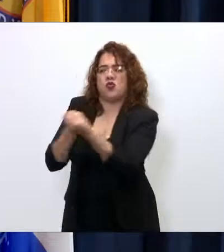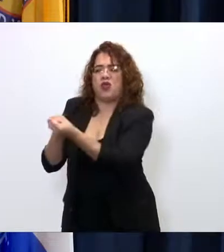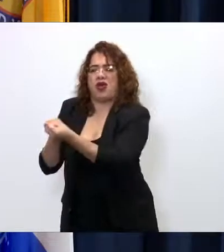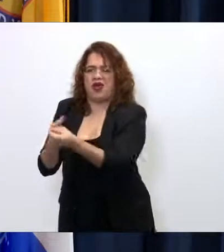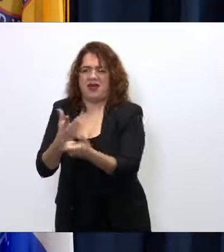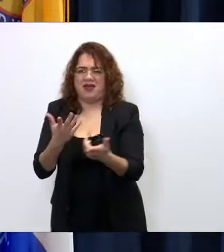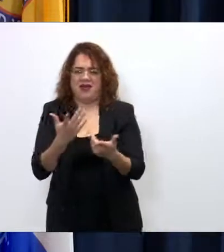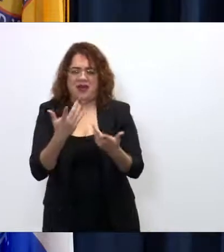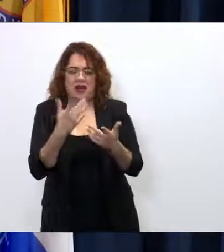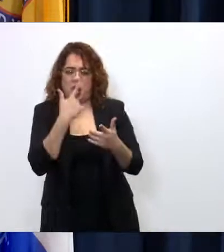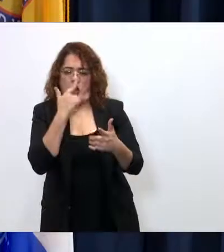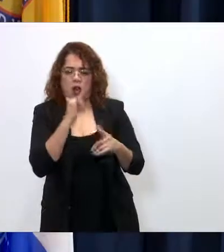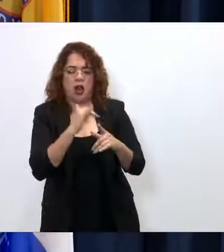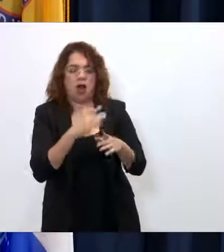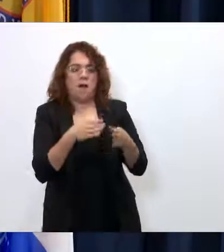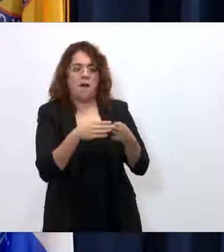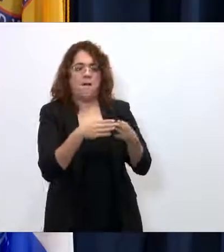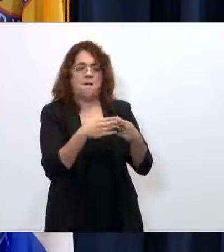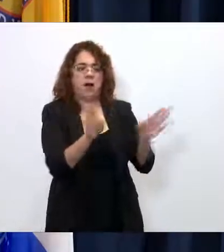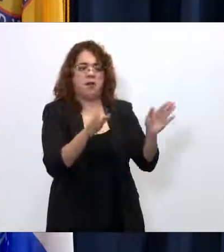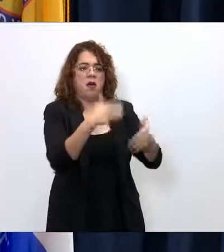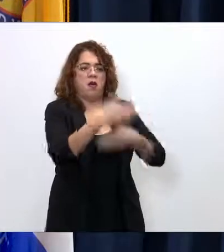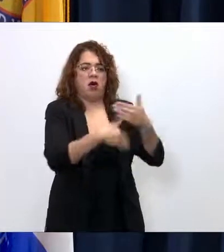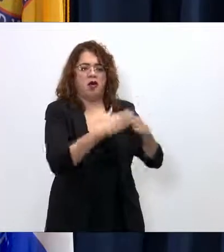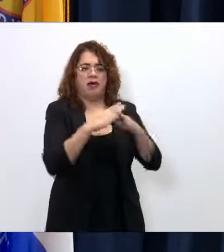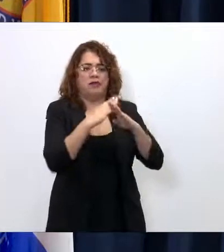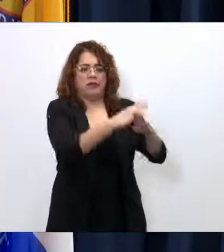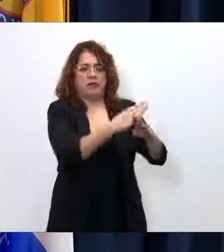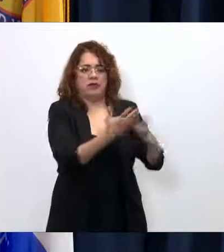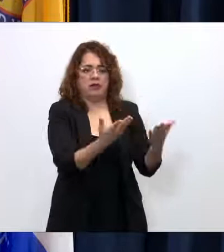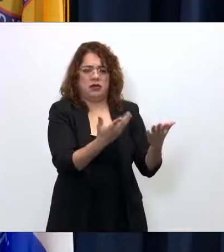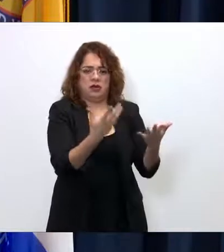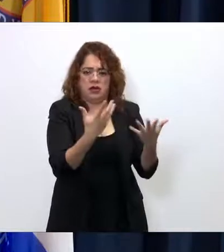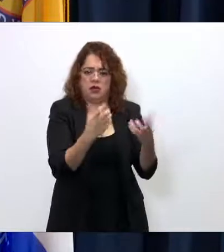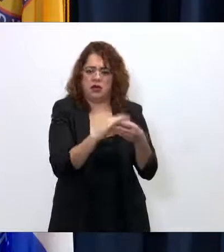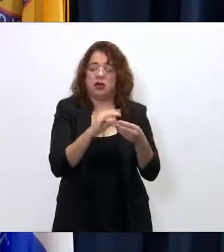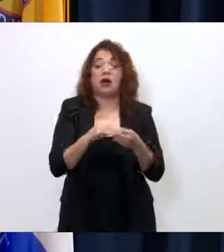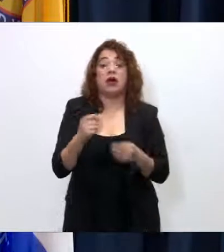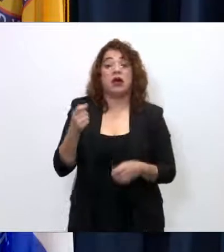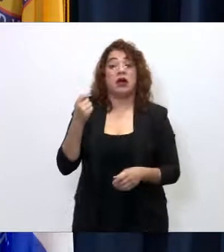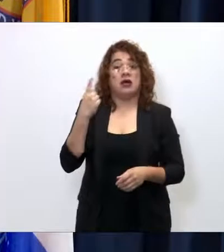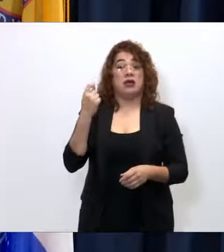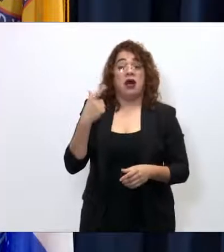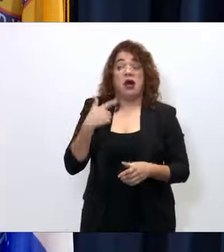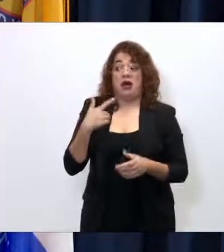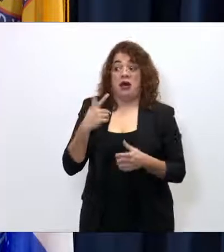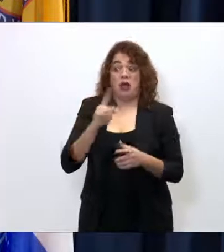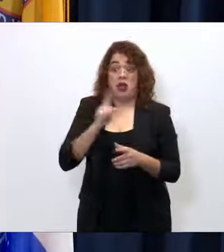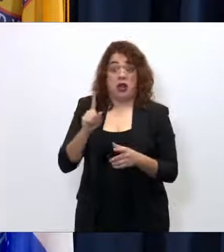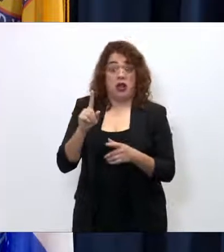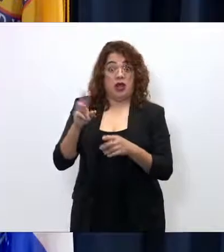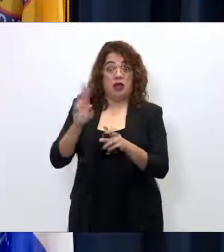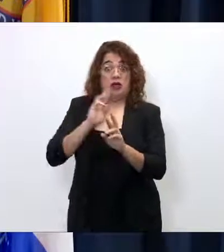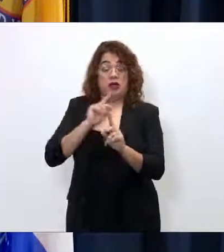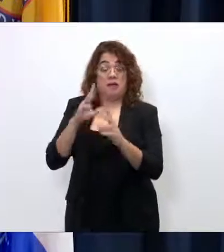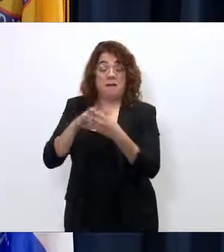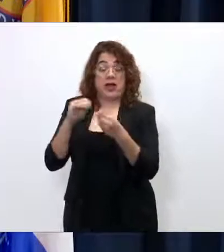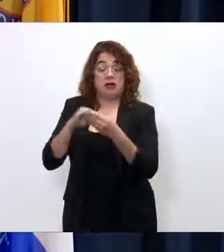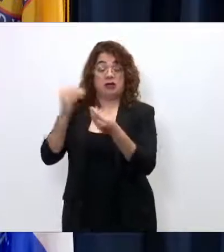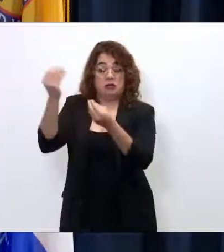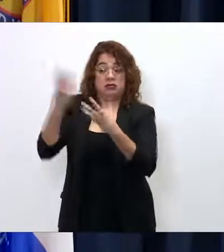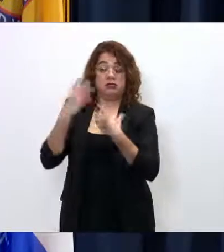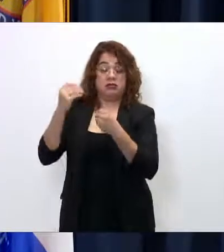comment process? Well, first, I think the response has been overwhelmingly positive. I mean, certainly in the messages I've